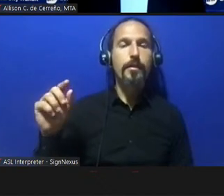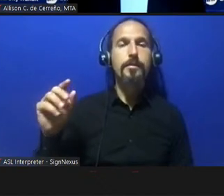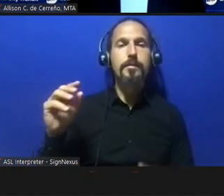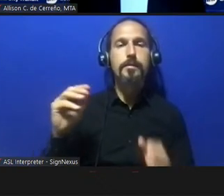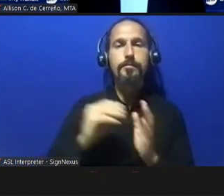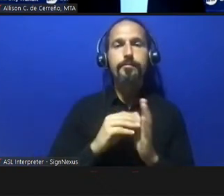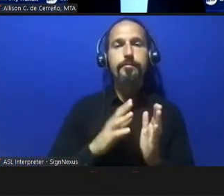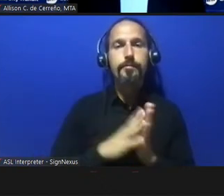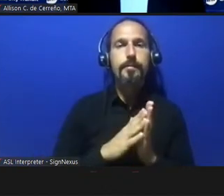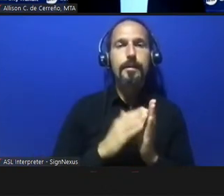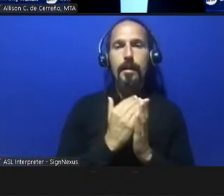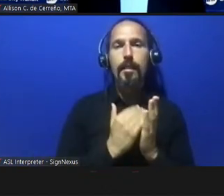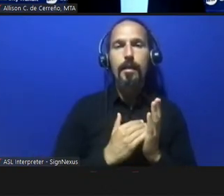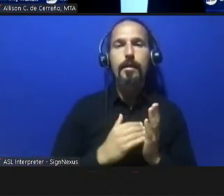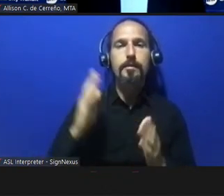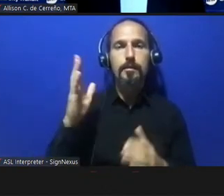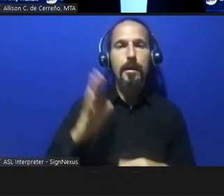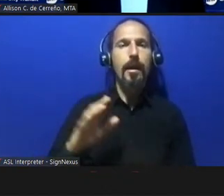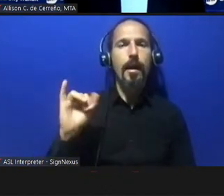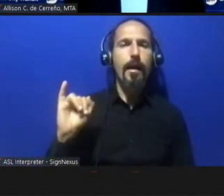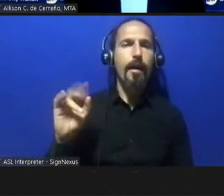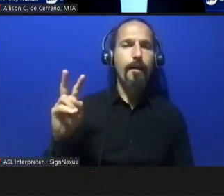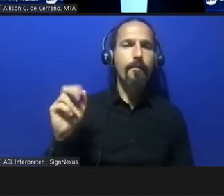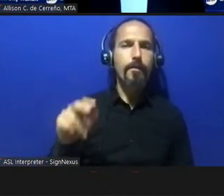list ivan ventura